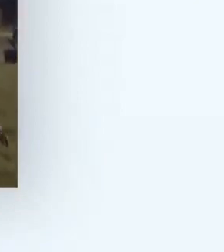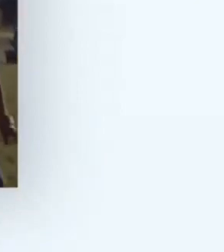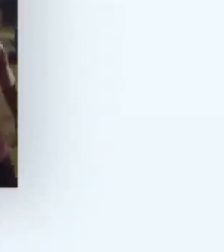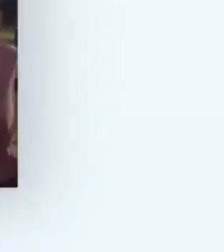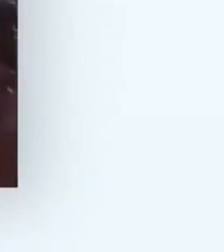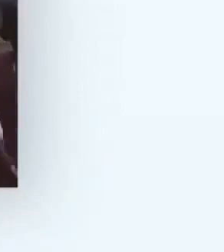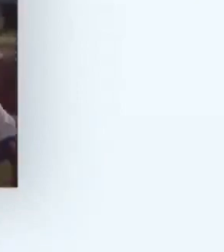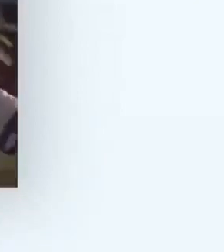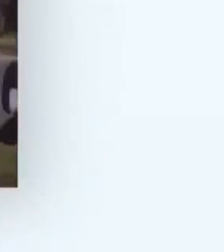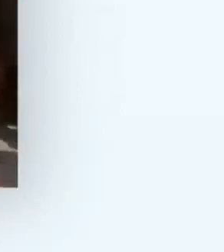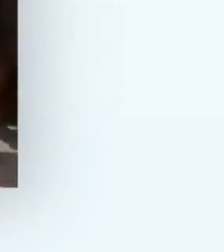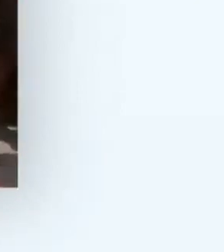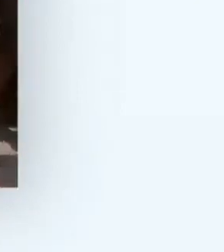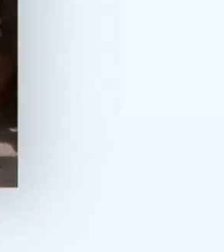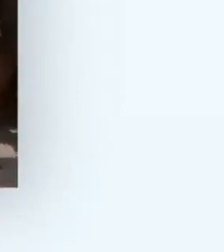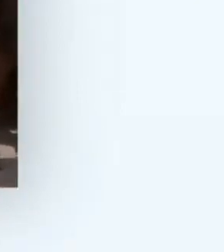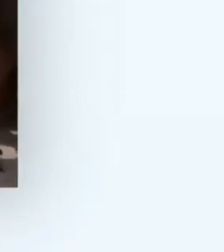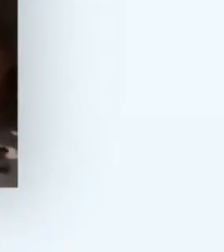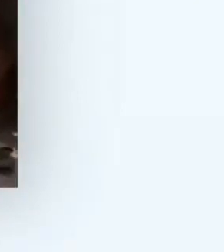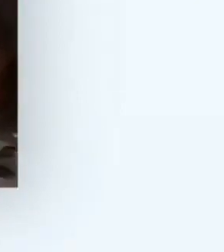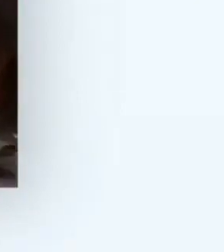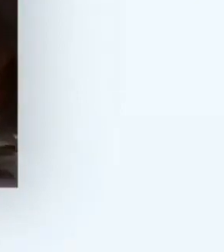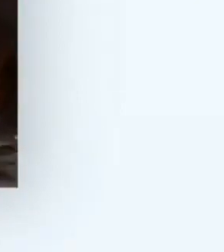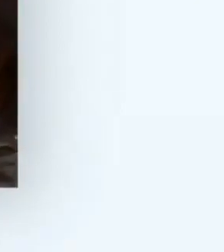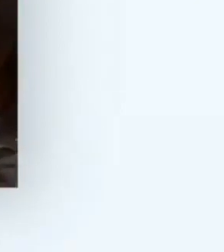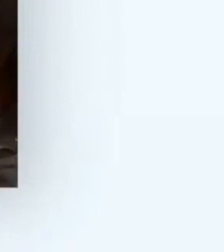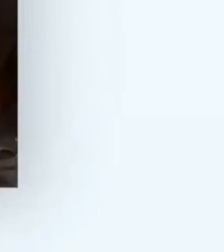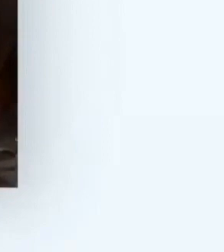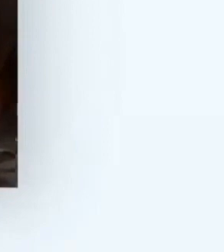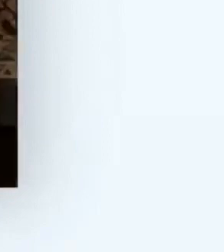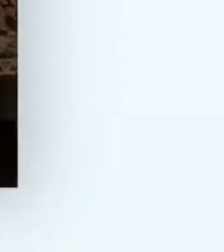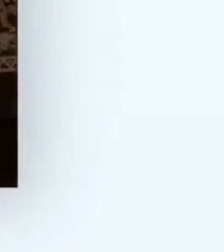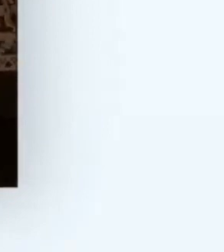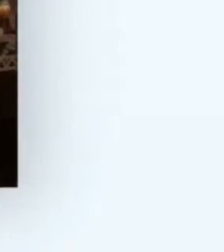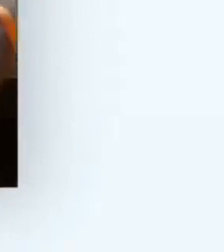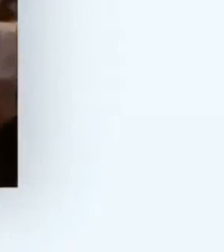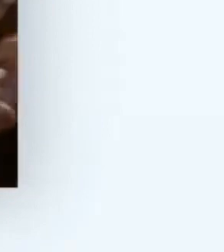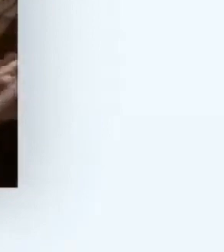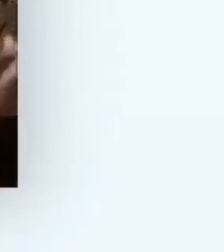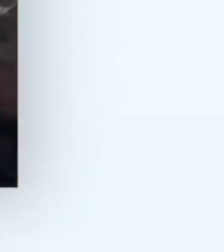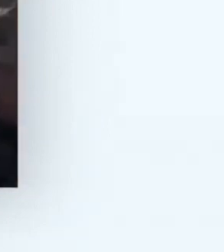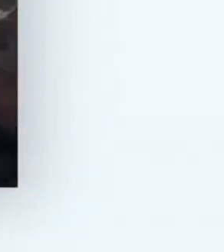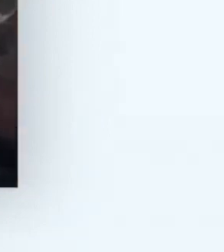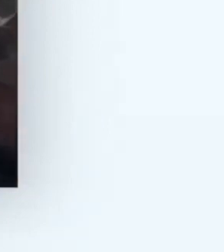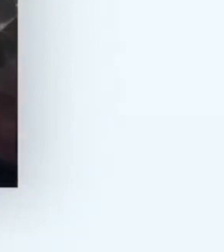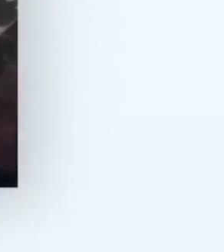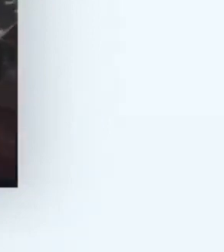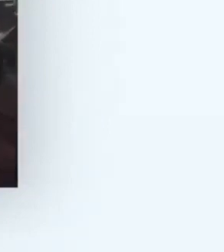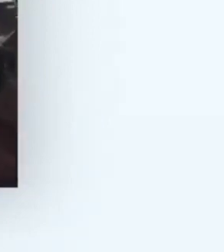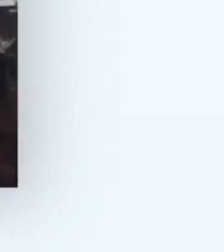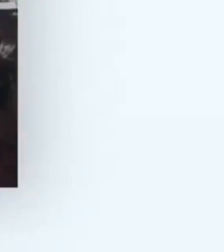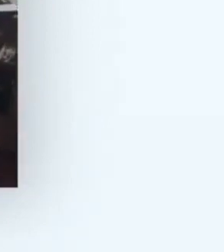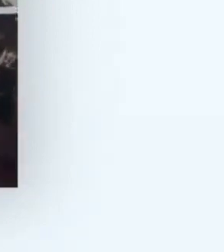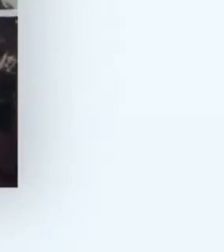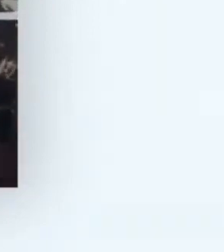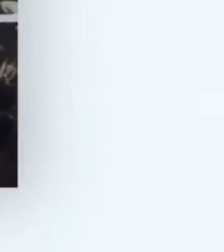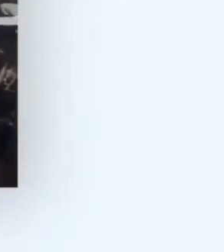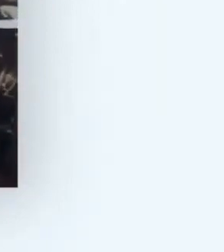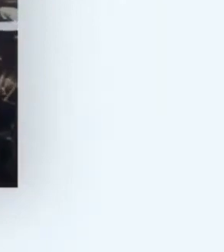Today in Rwanda, it's safe to listen to the radio again. The sound is of a nation